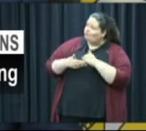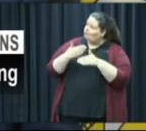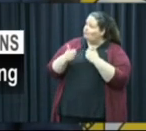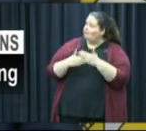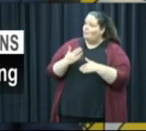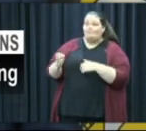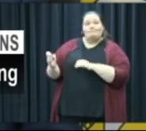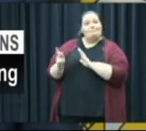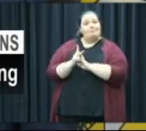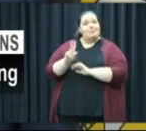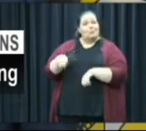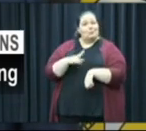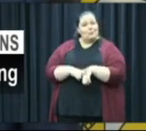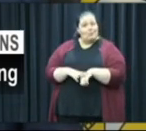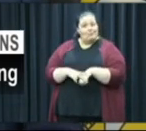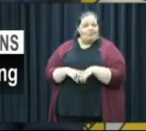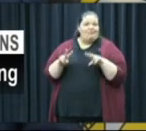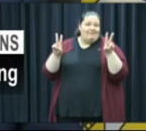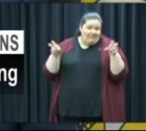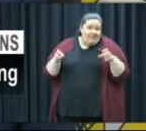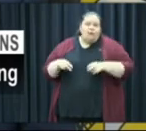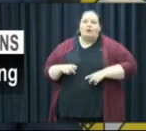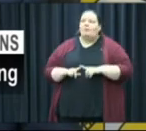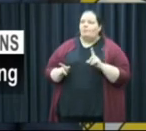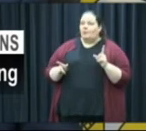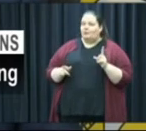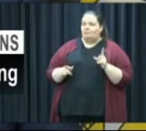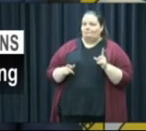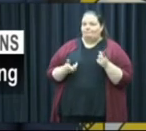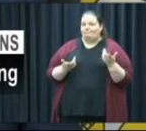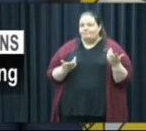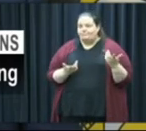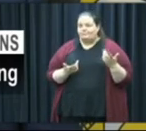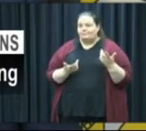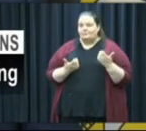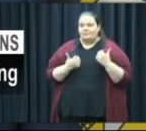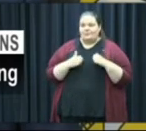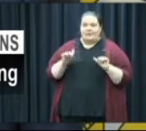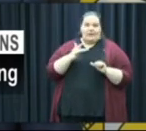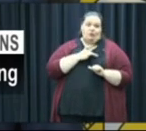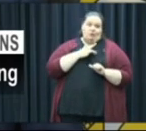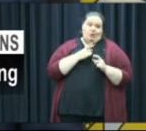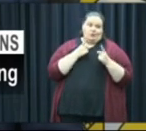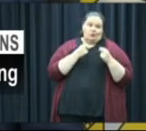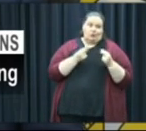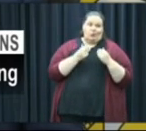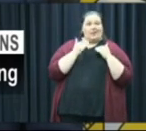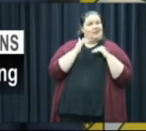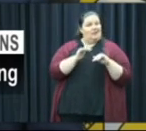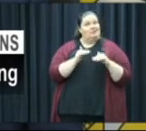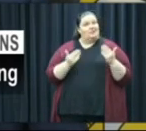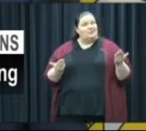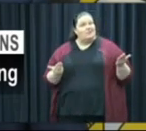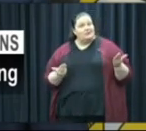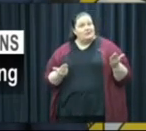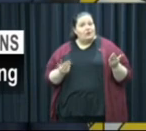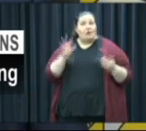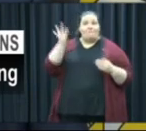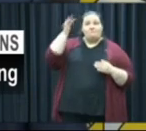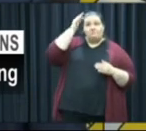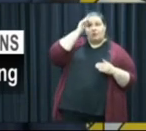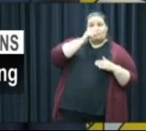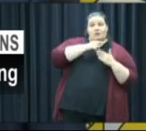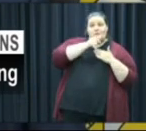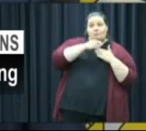normal. There's only so much activity, I guess, that any province can do, or one might say the federal government as